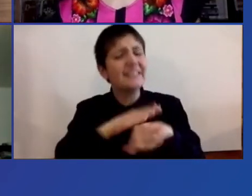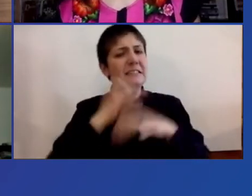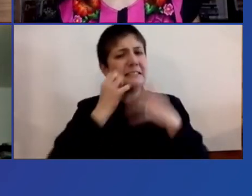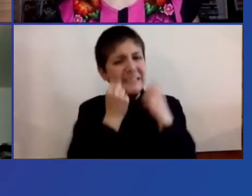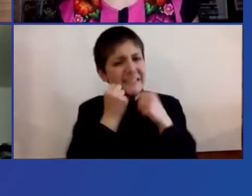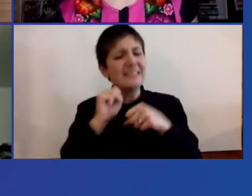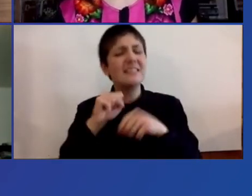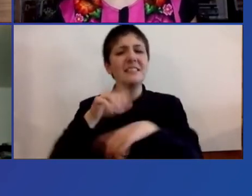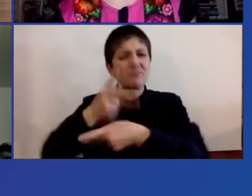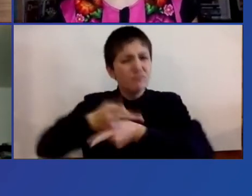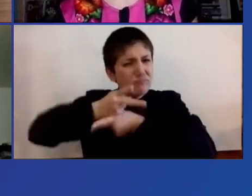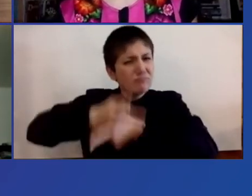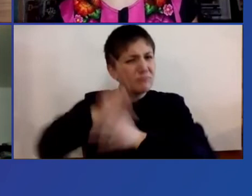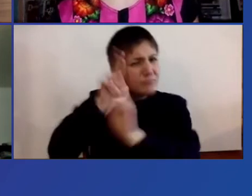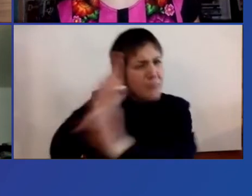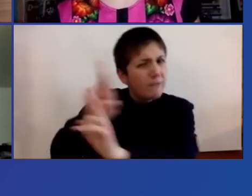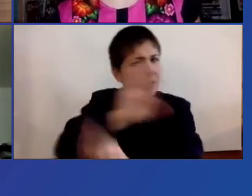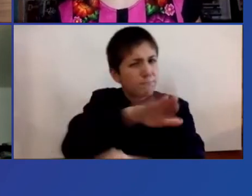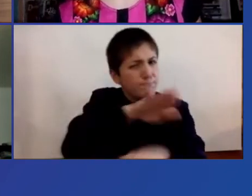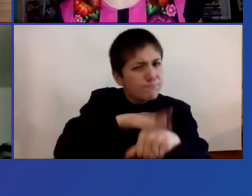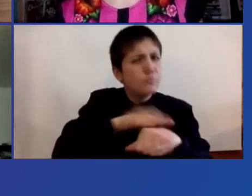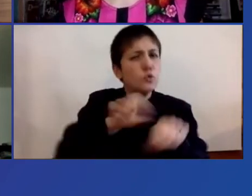have to make efforts. It's not,